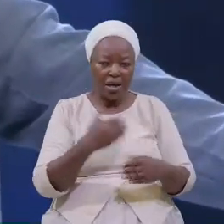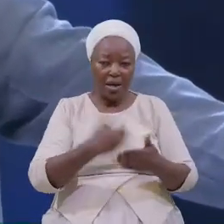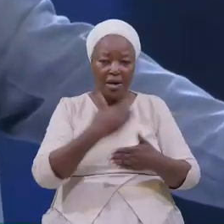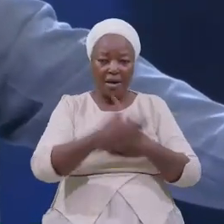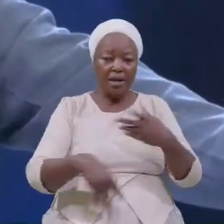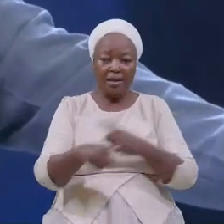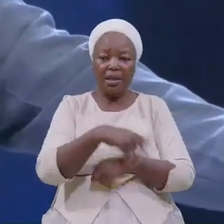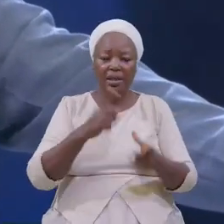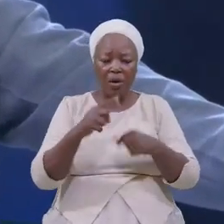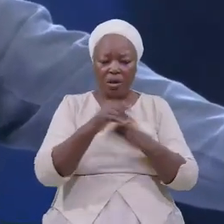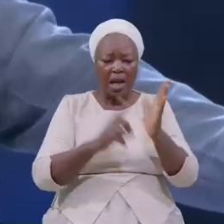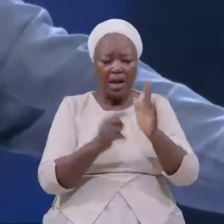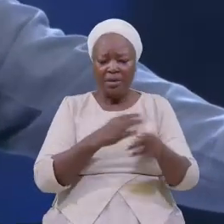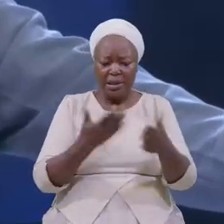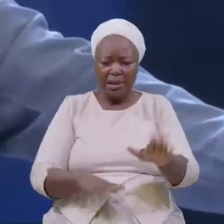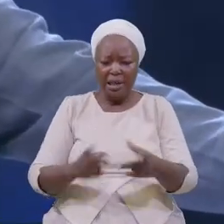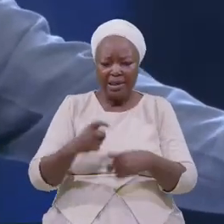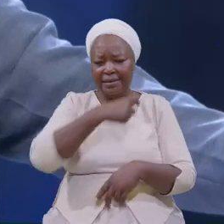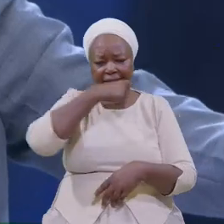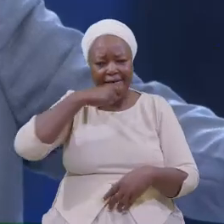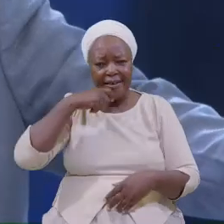the leaves are dead and dry.